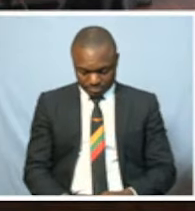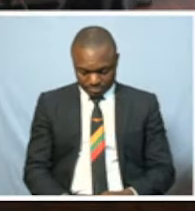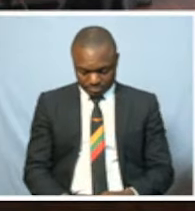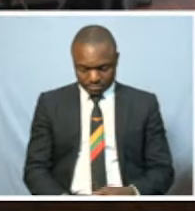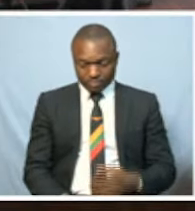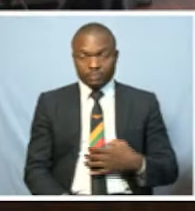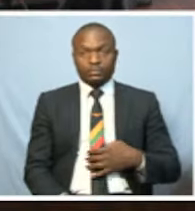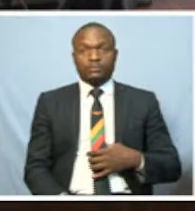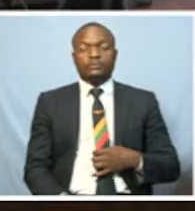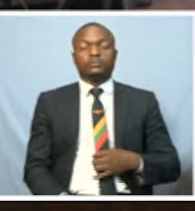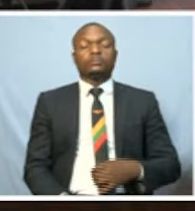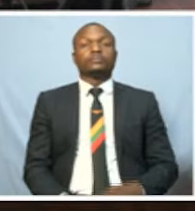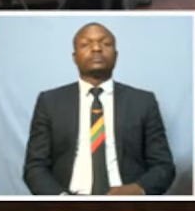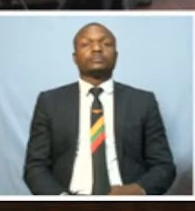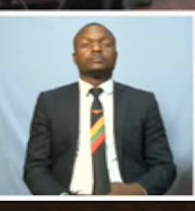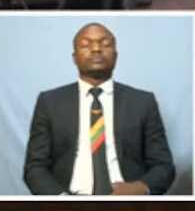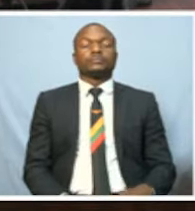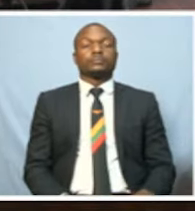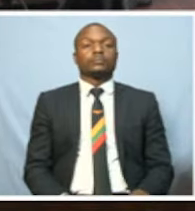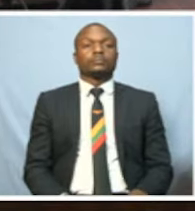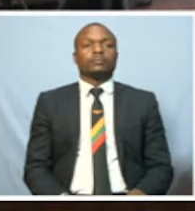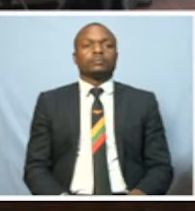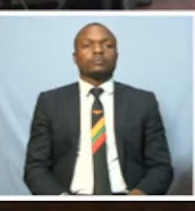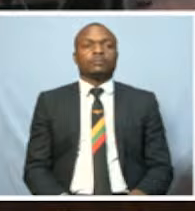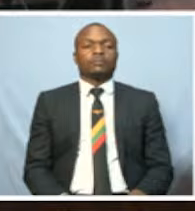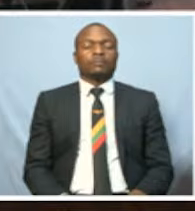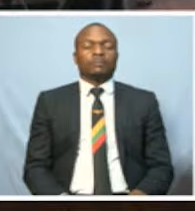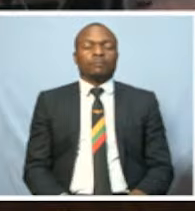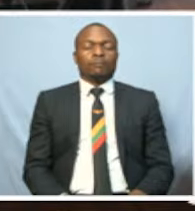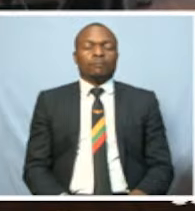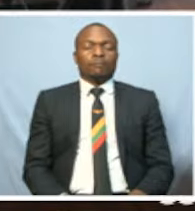Yeah, so the contractor is this side? Yes.